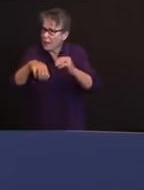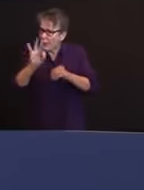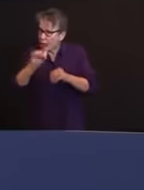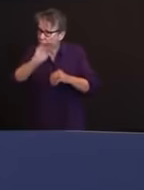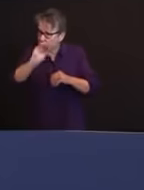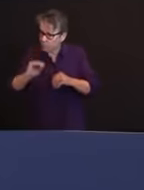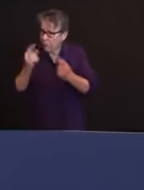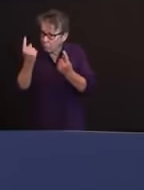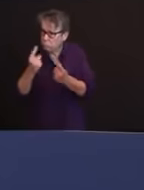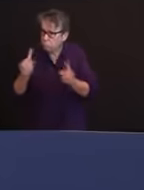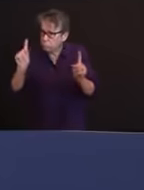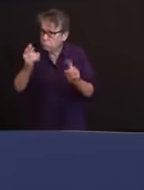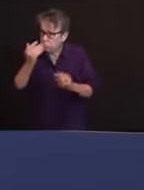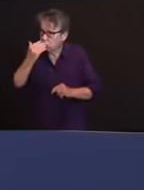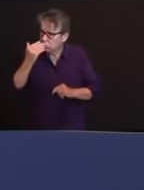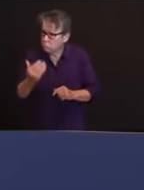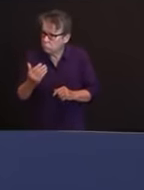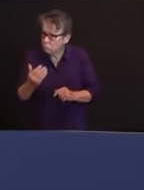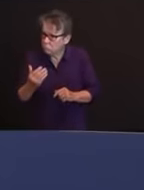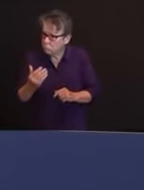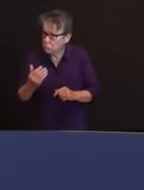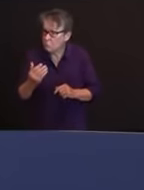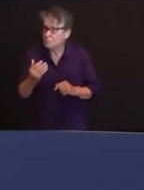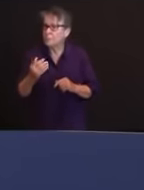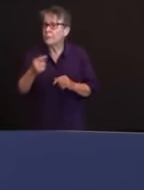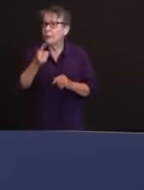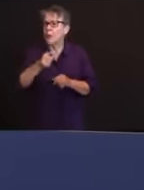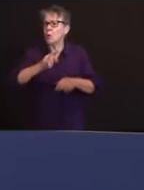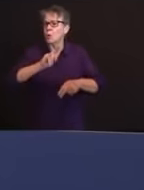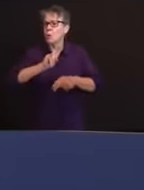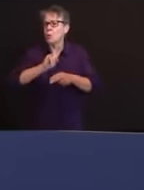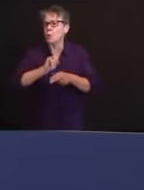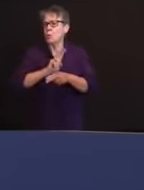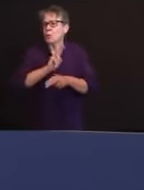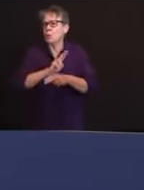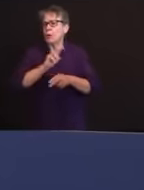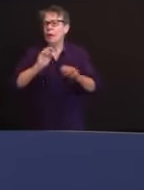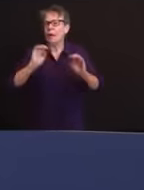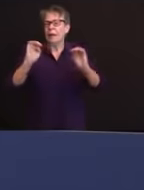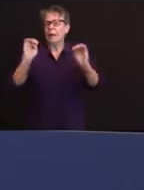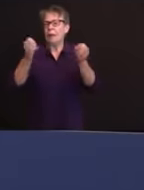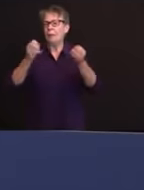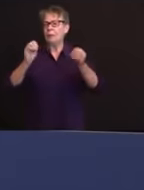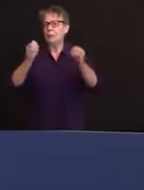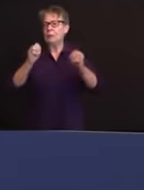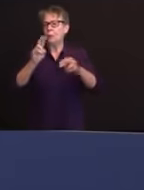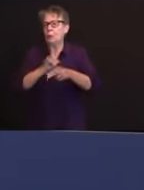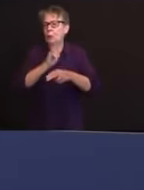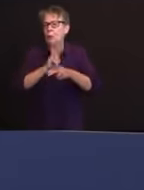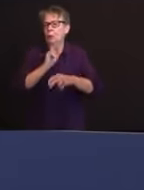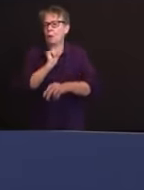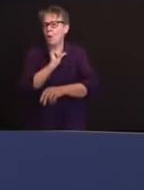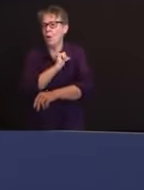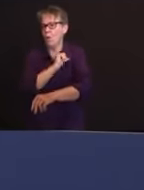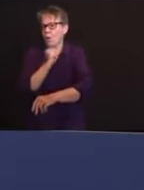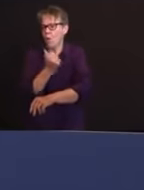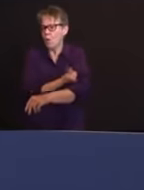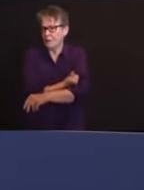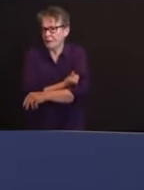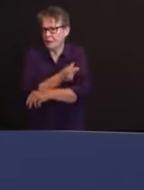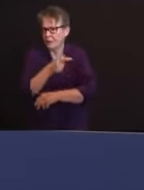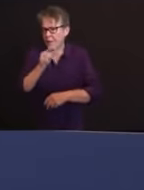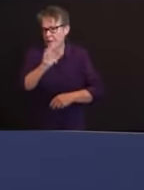emergency use authorization from the U.S. Food and Drug Administration soon. With vaccine development moving forward,